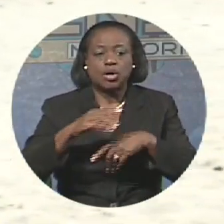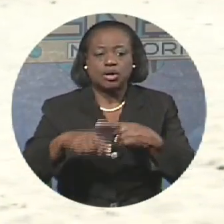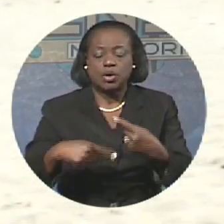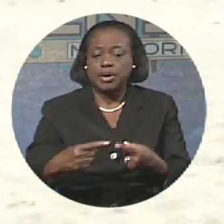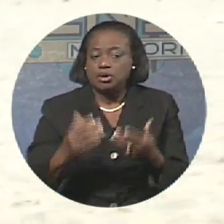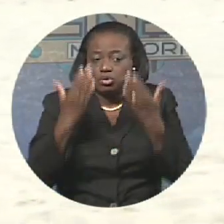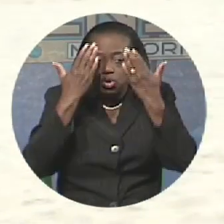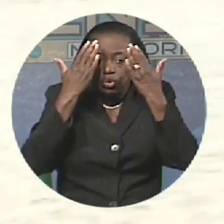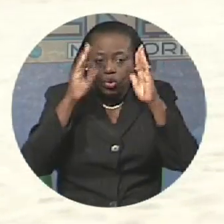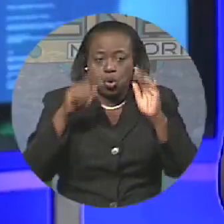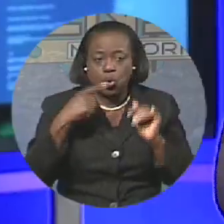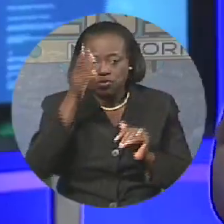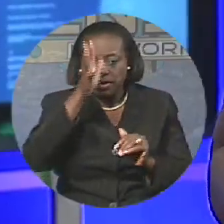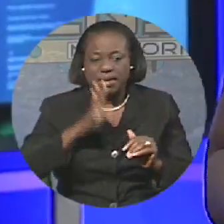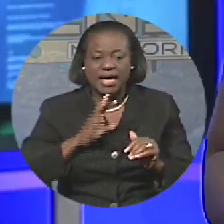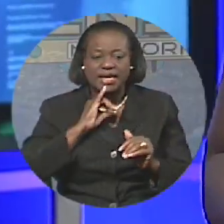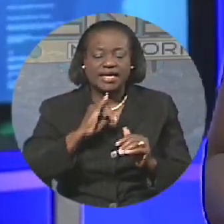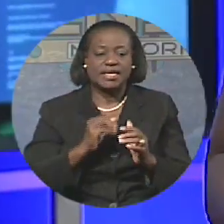the victim.